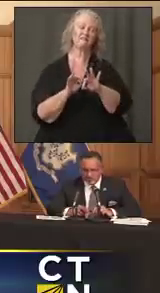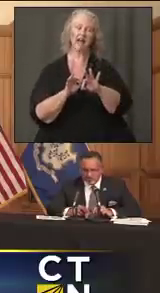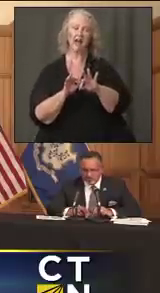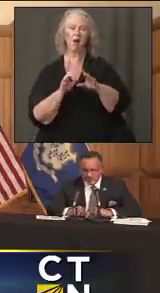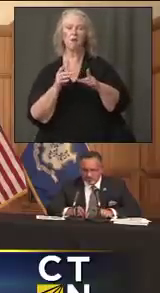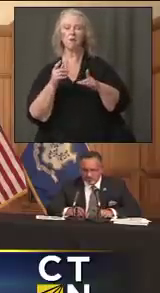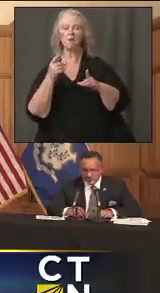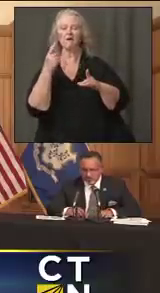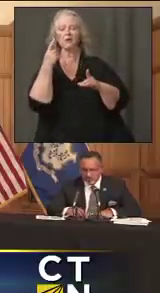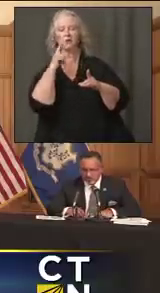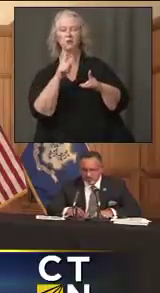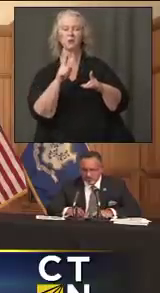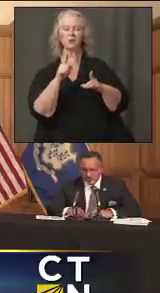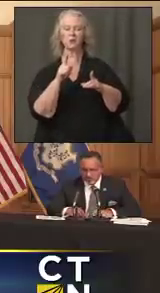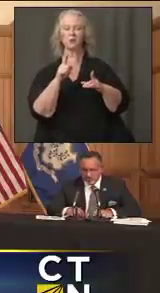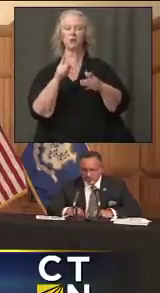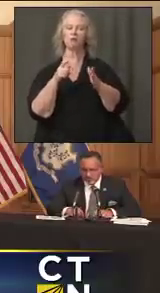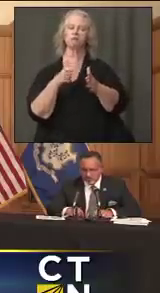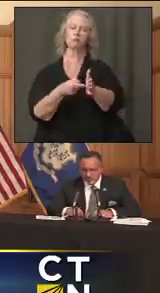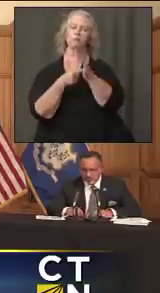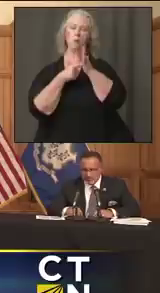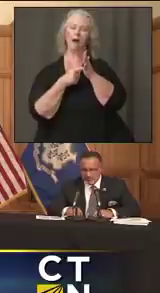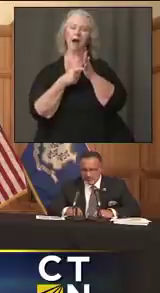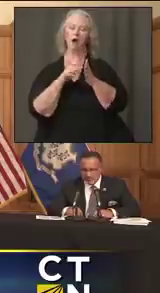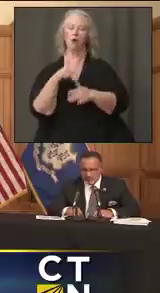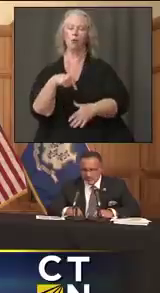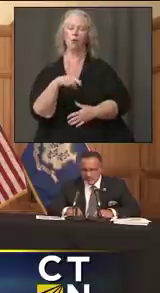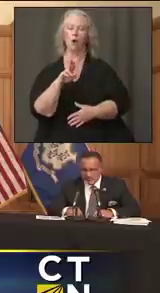states. What's your response to that?